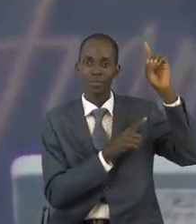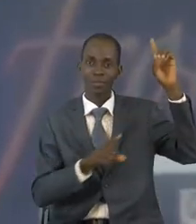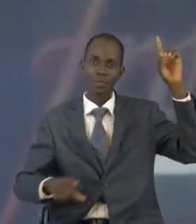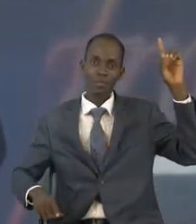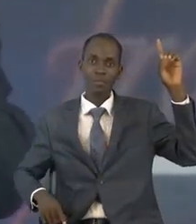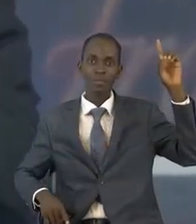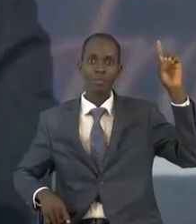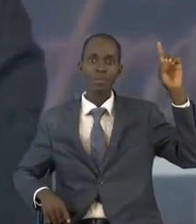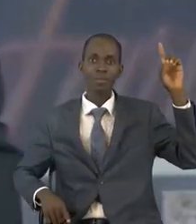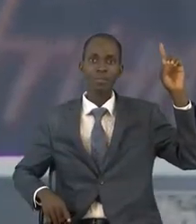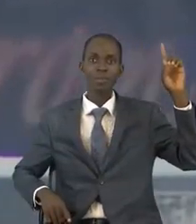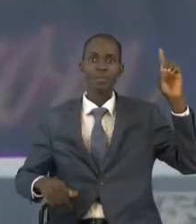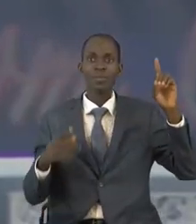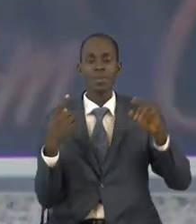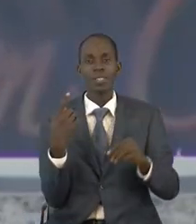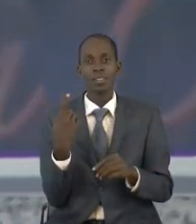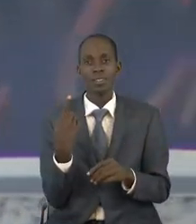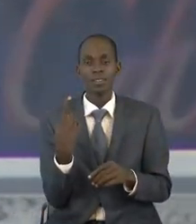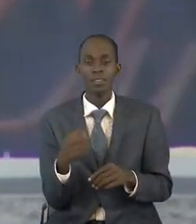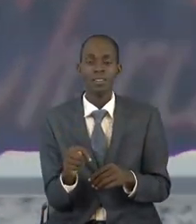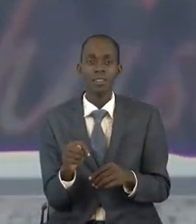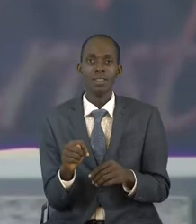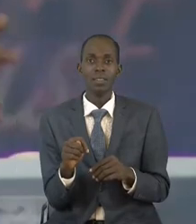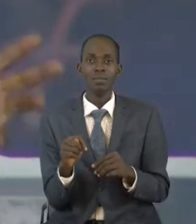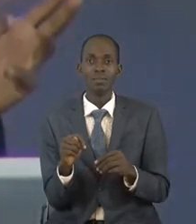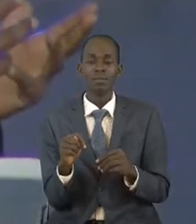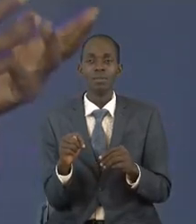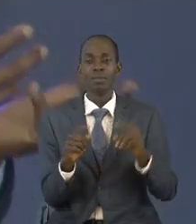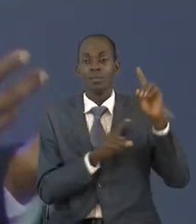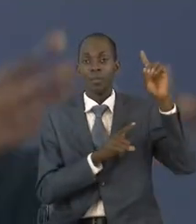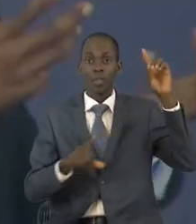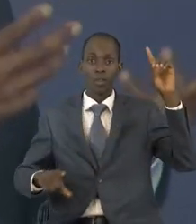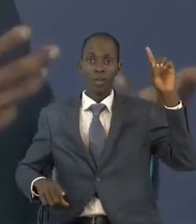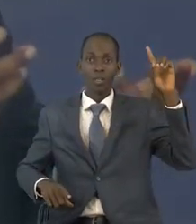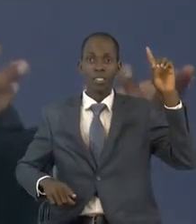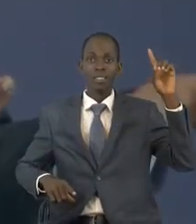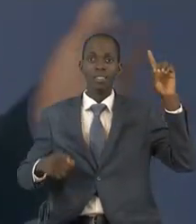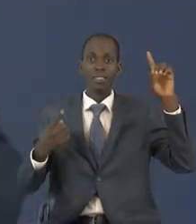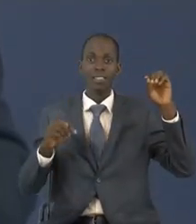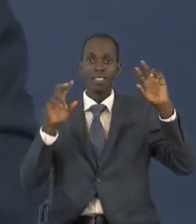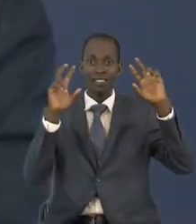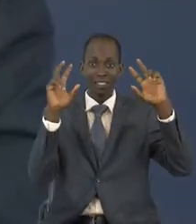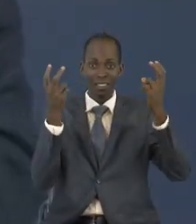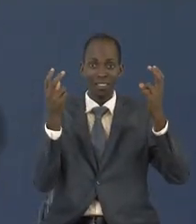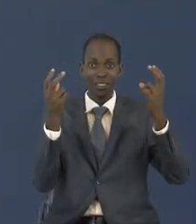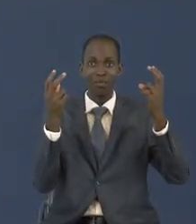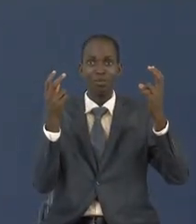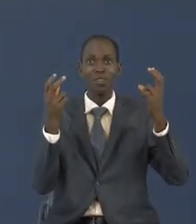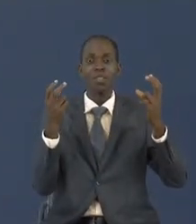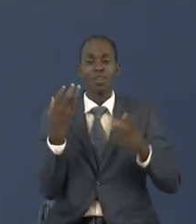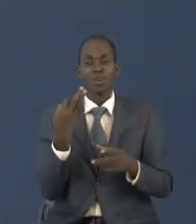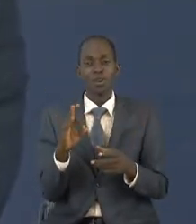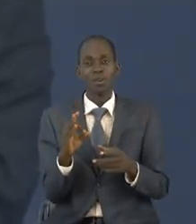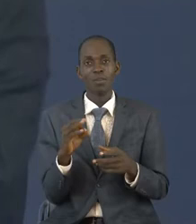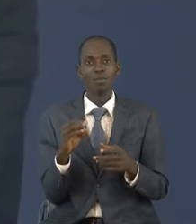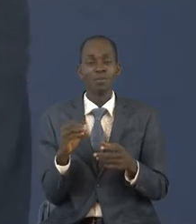theme, the subject, and the topic of dominion. Before I tell you what